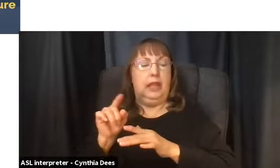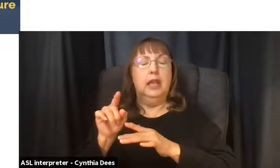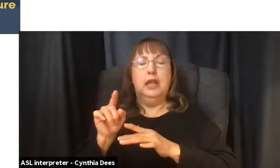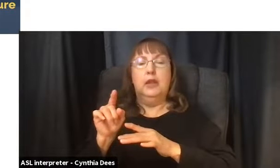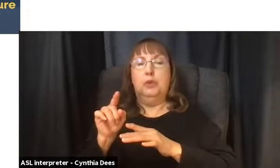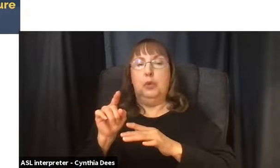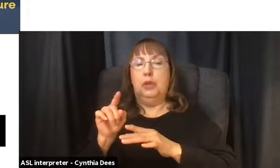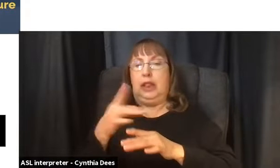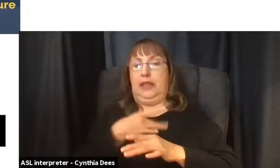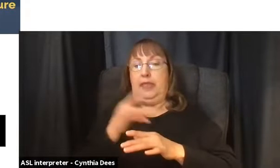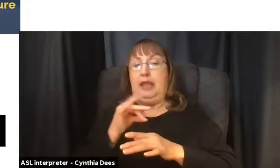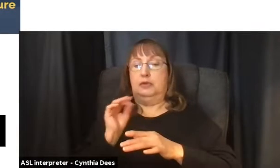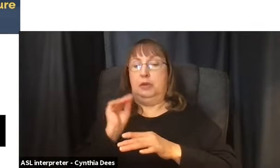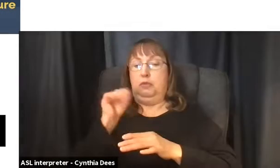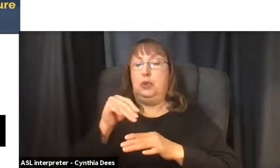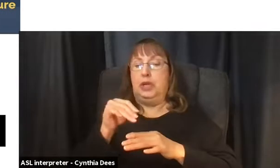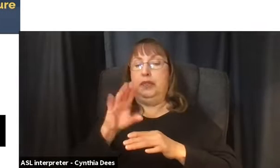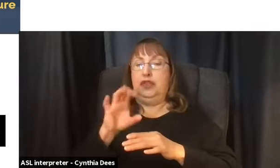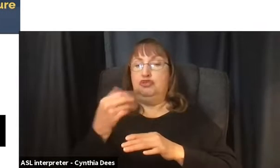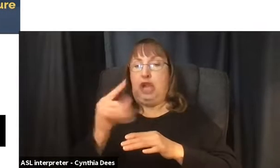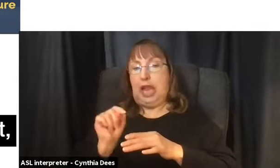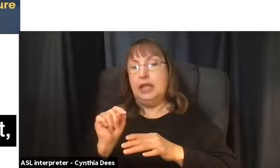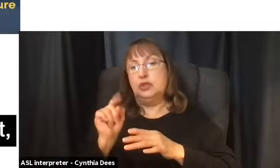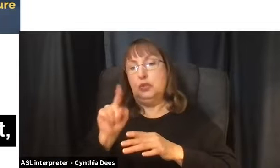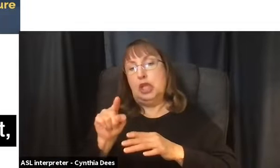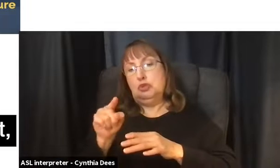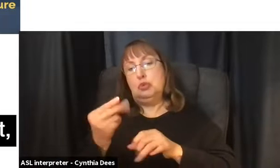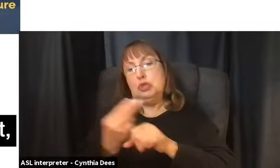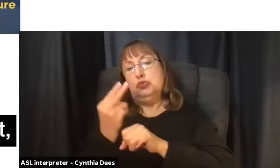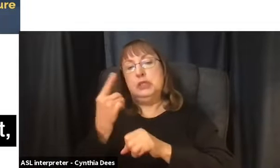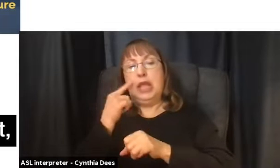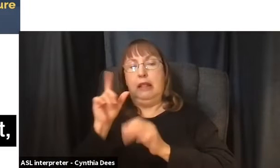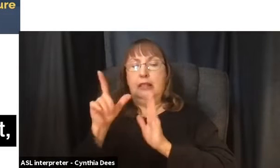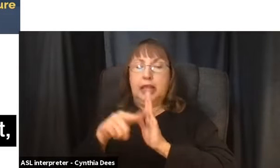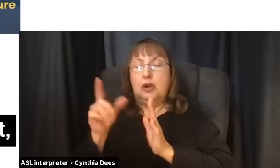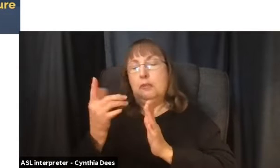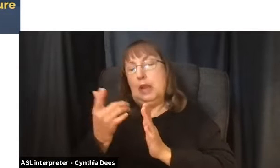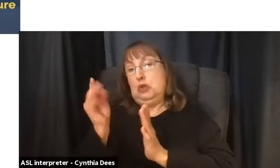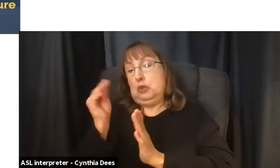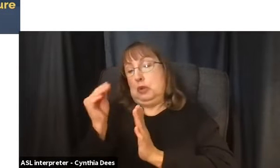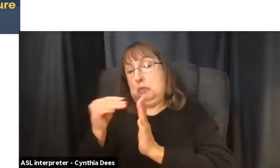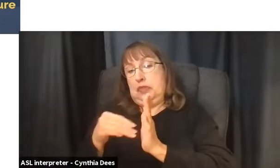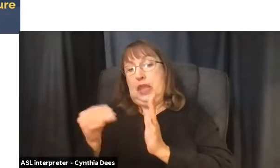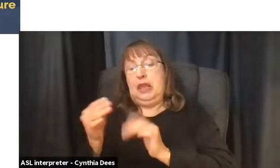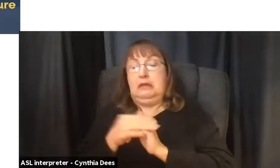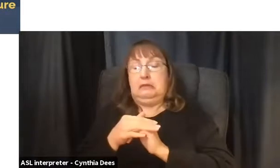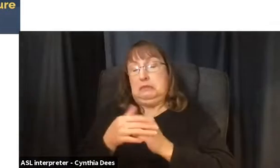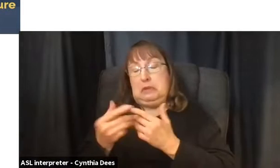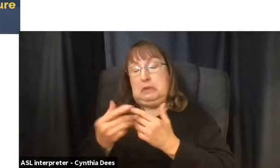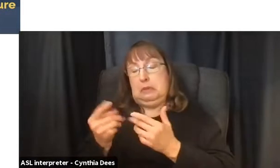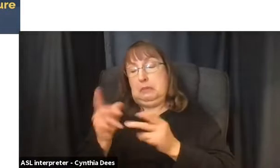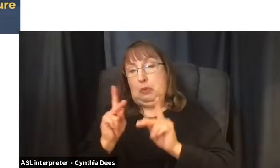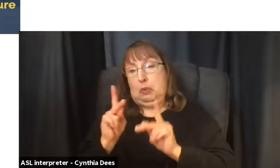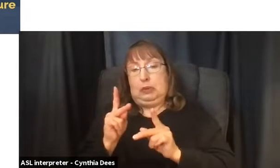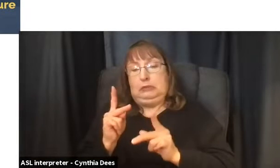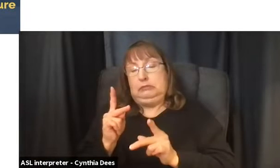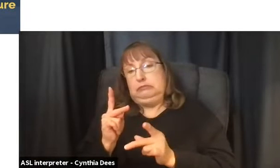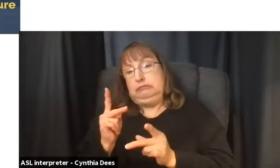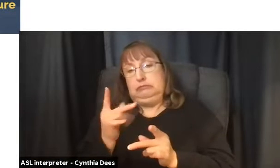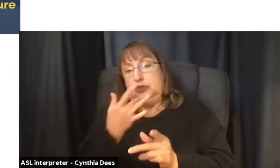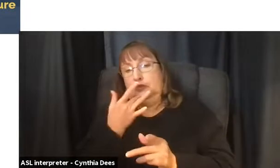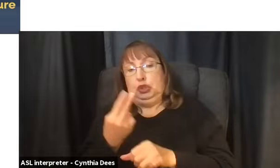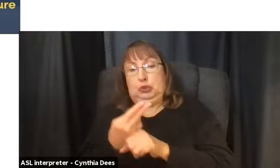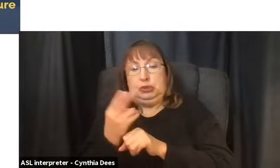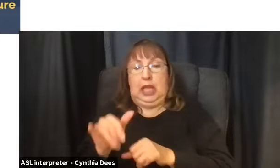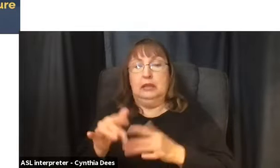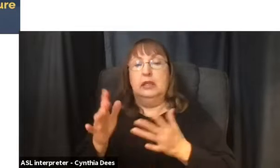think about the different phases and jot down notes for yourself. So if that could be put in the chat, we would appreciate that. So I have a